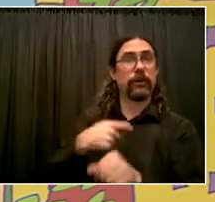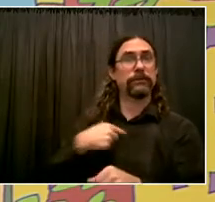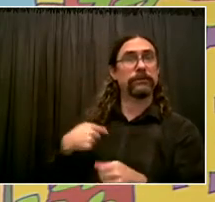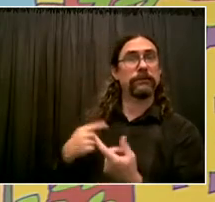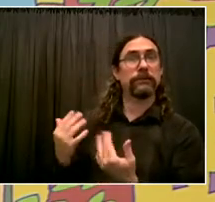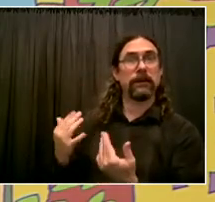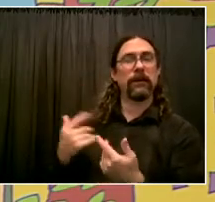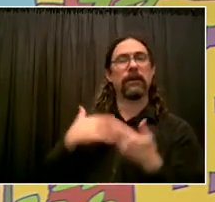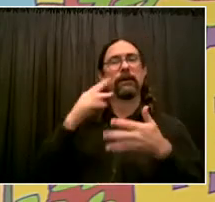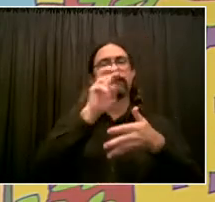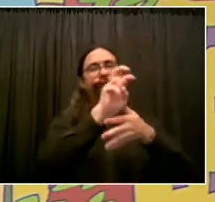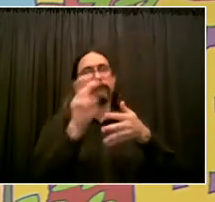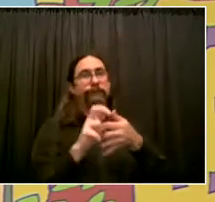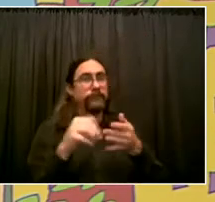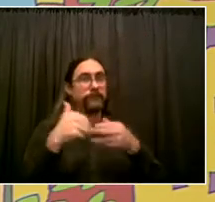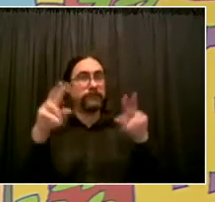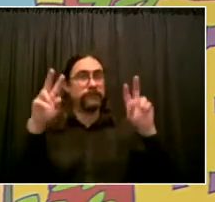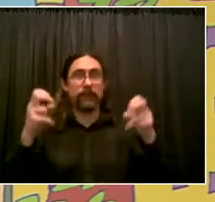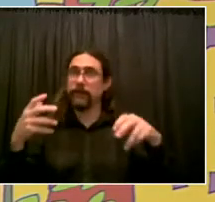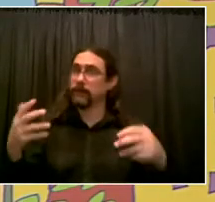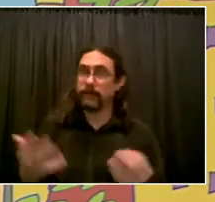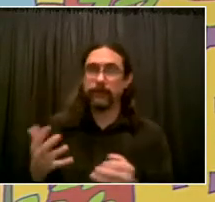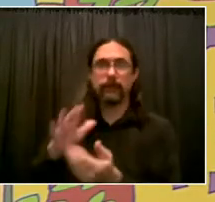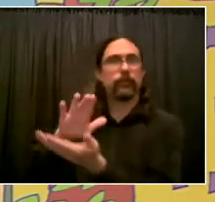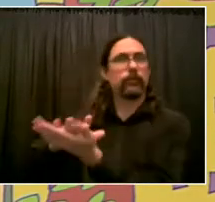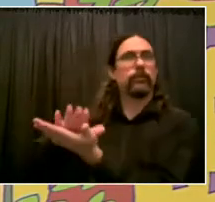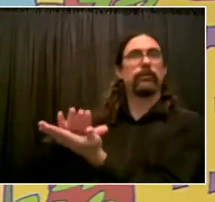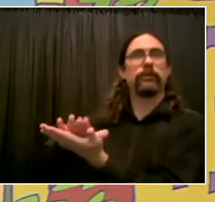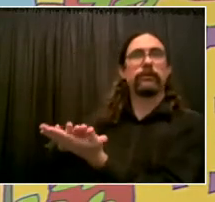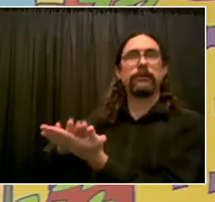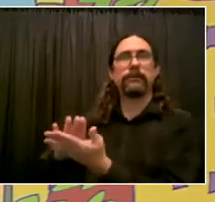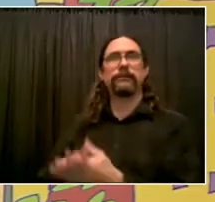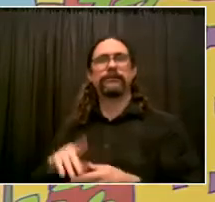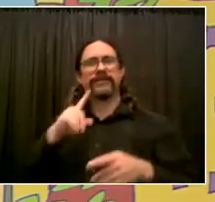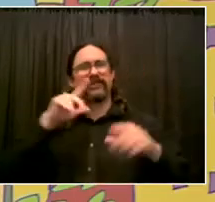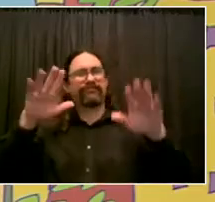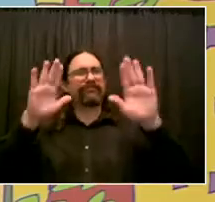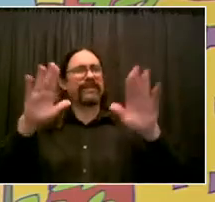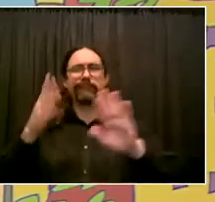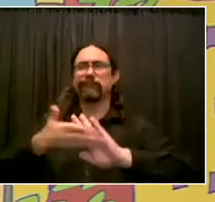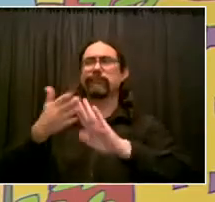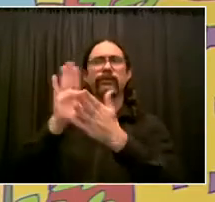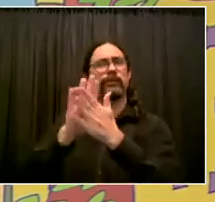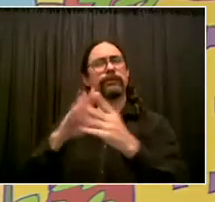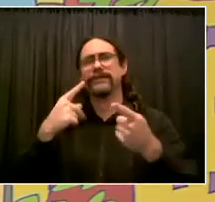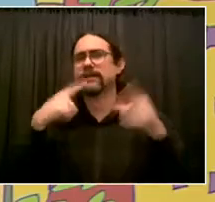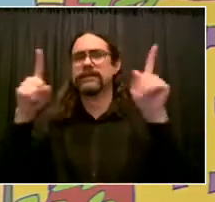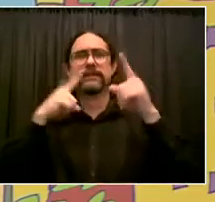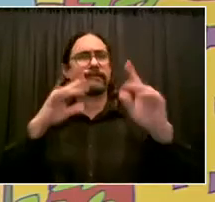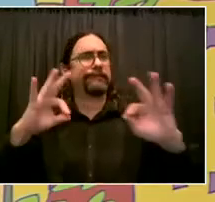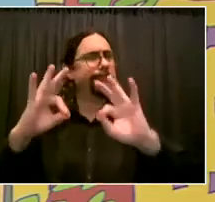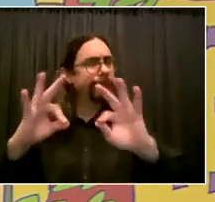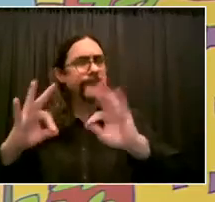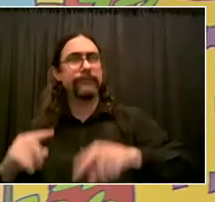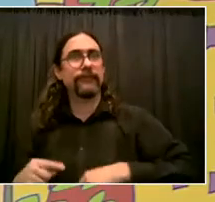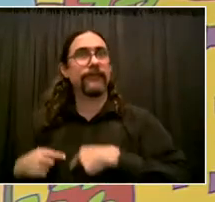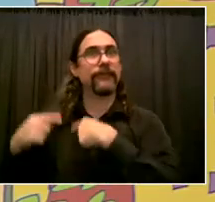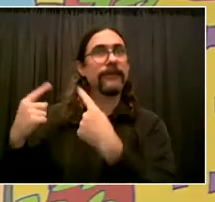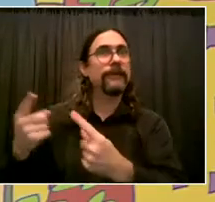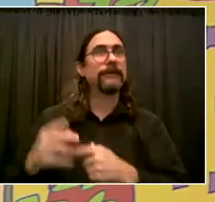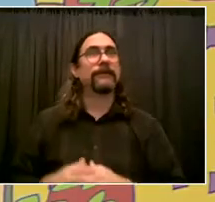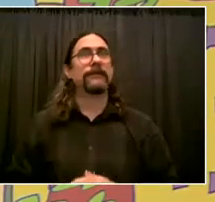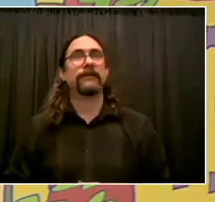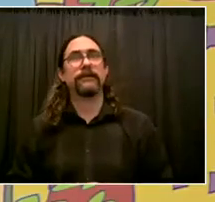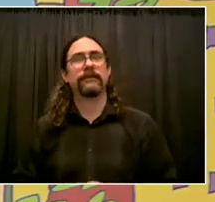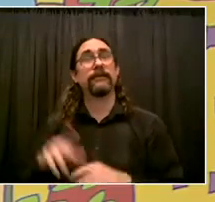a great New York City success story. Opening our schools, beginning of this school year, opening them fully. All our kids back